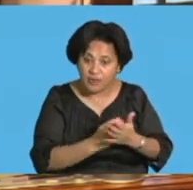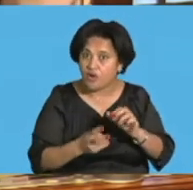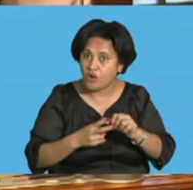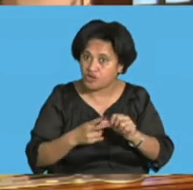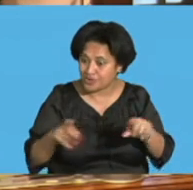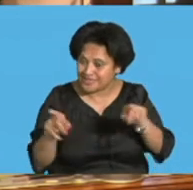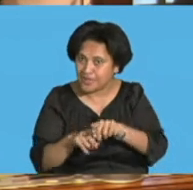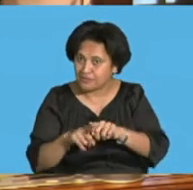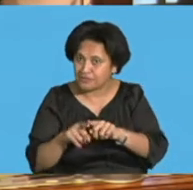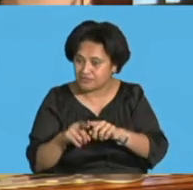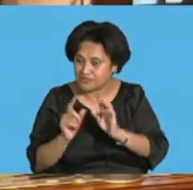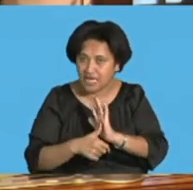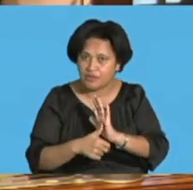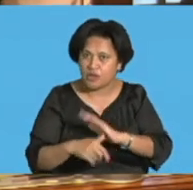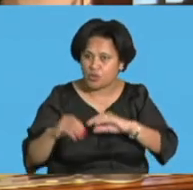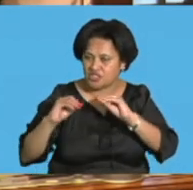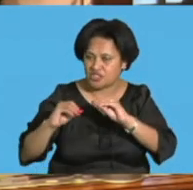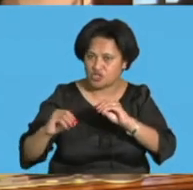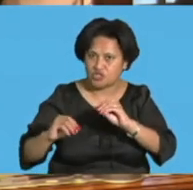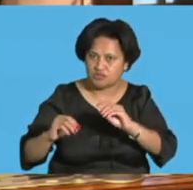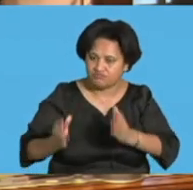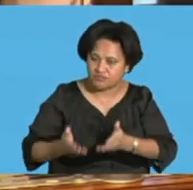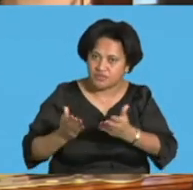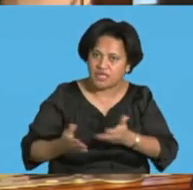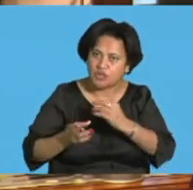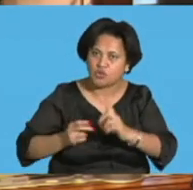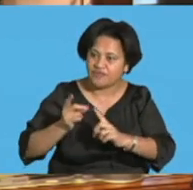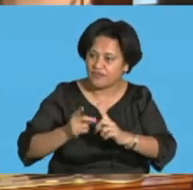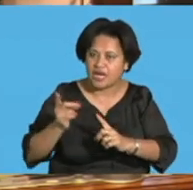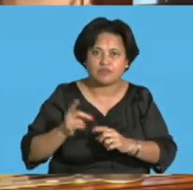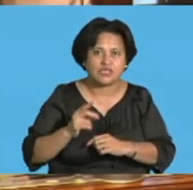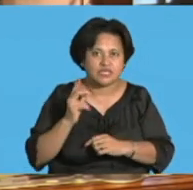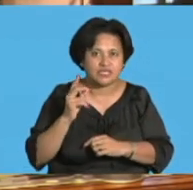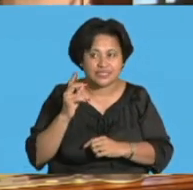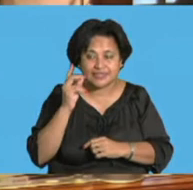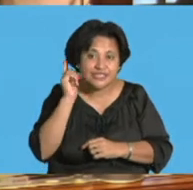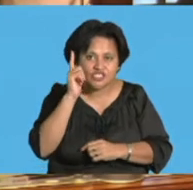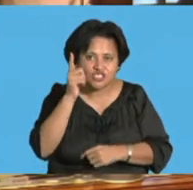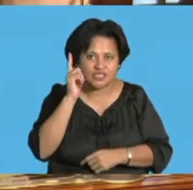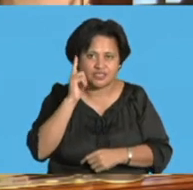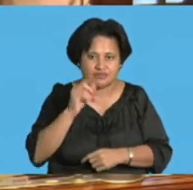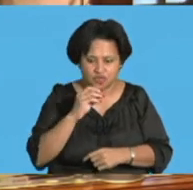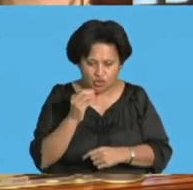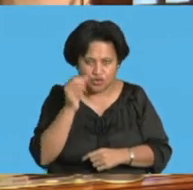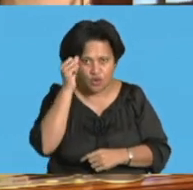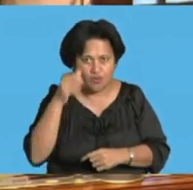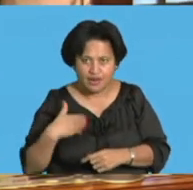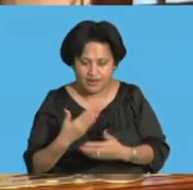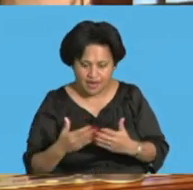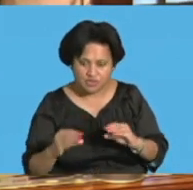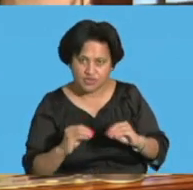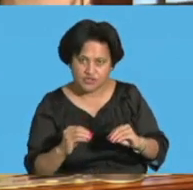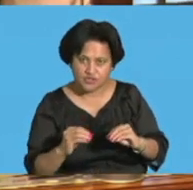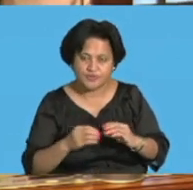deliver the new curriculum. This will need to be well planned, and the allocation in the budget will support this process.